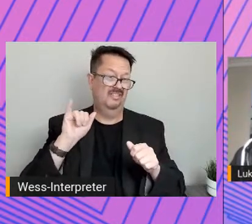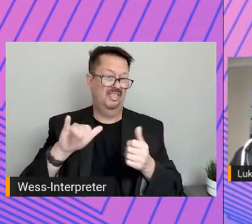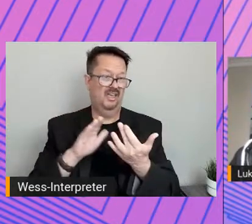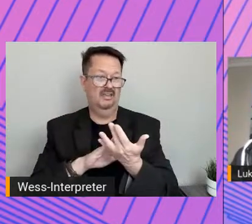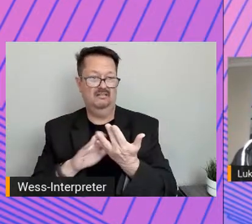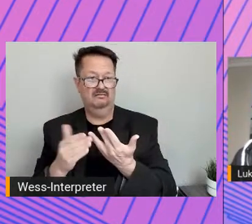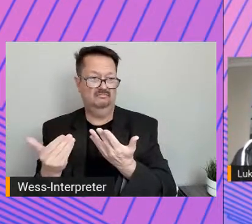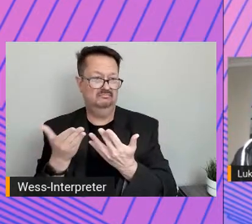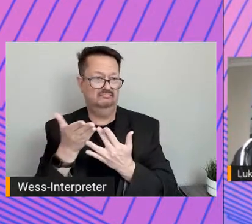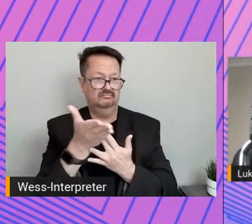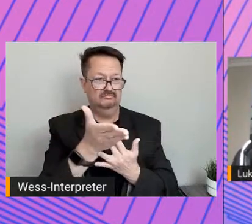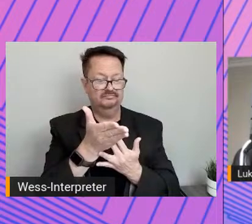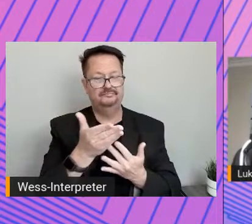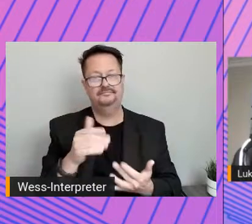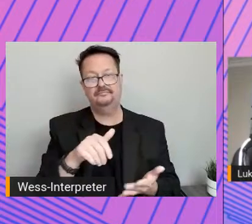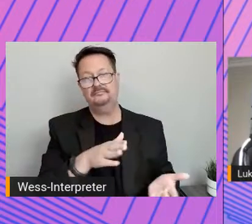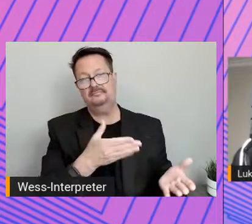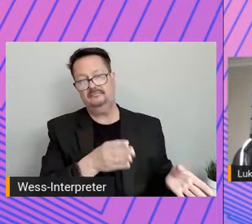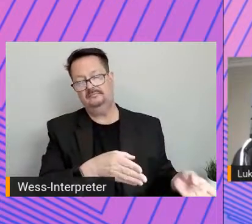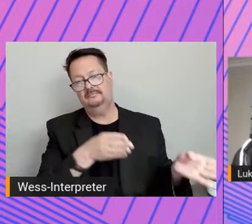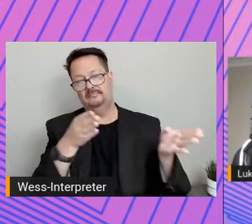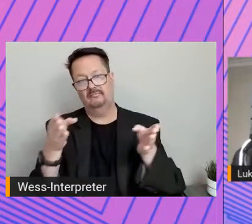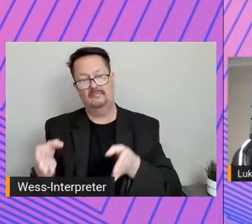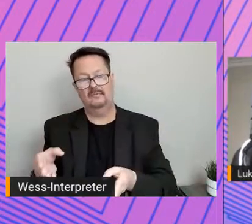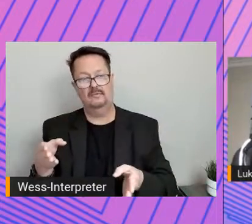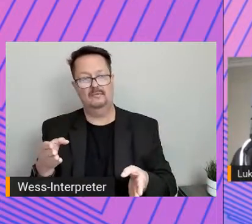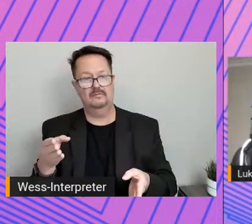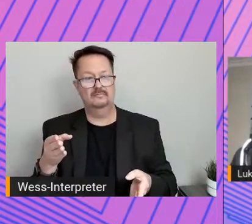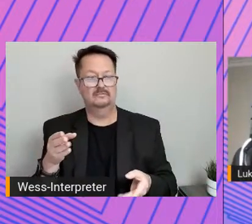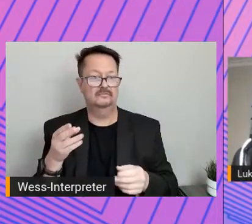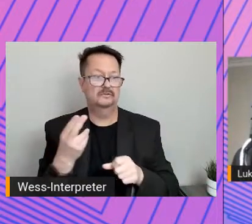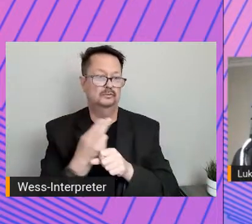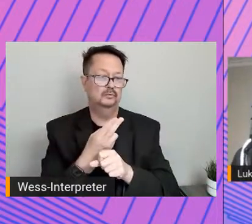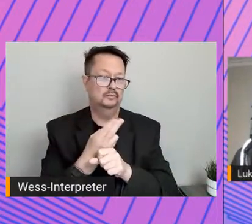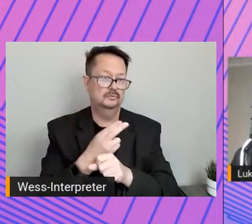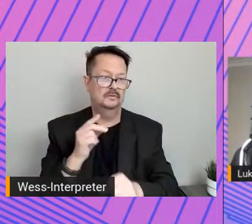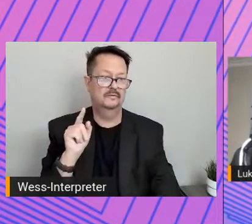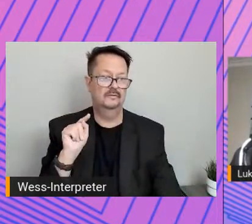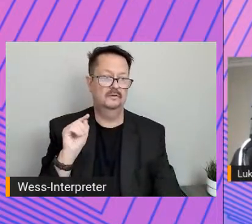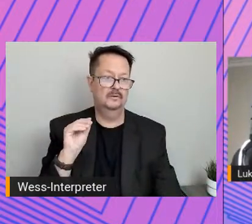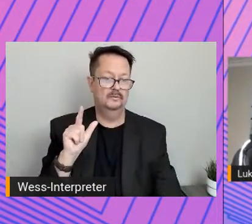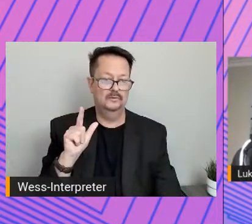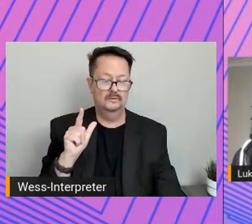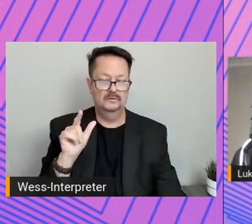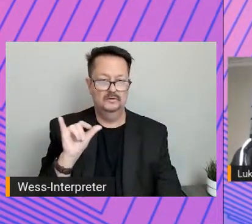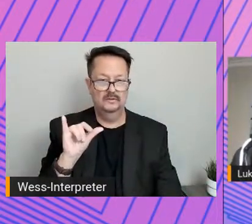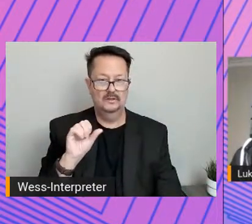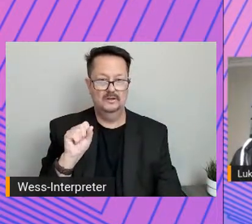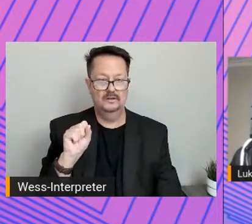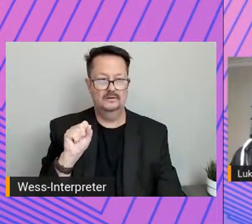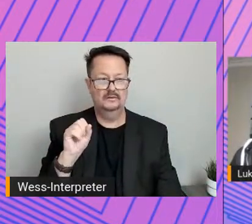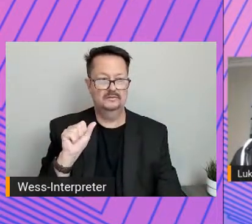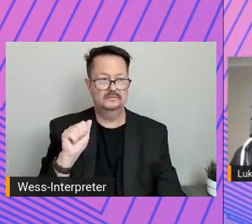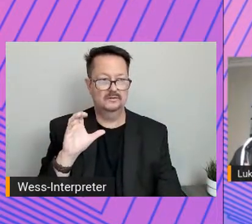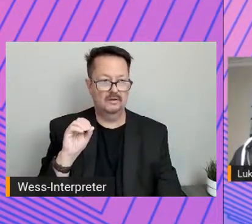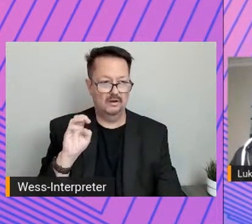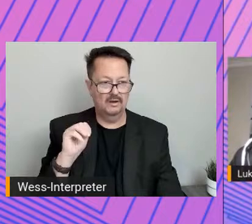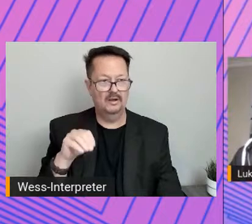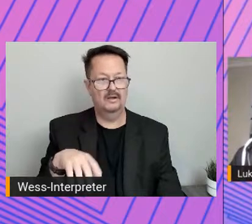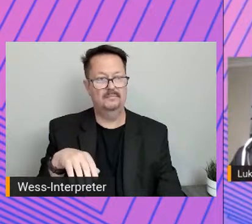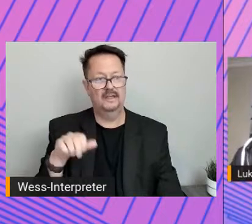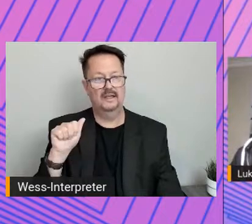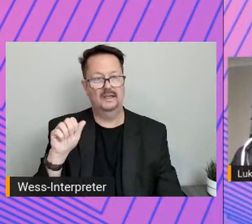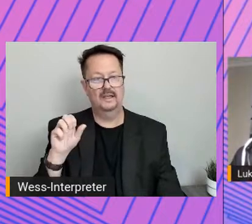other things that you could do with securing your host could be making use of tools like Secomp or SE Linux or AppArmor. And